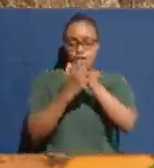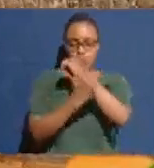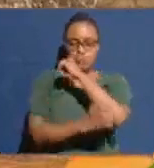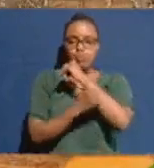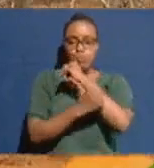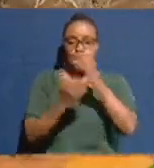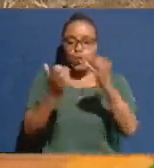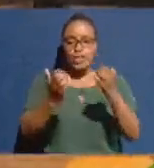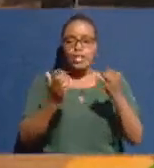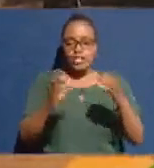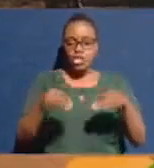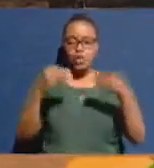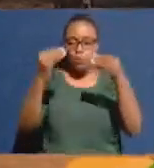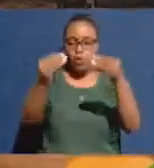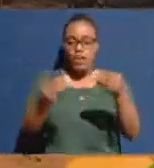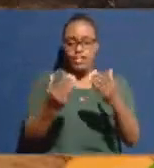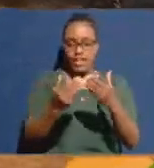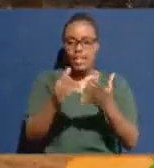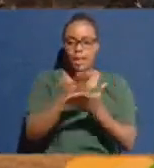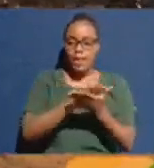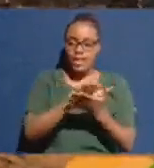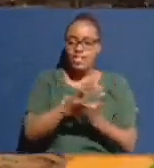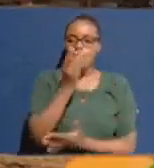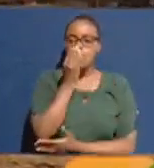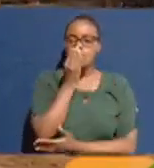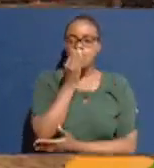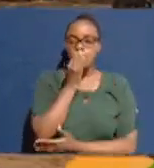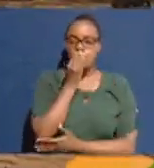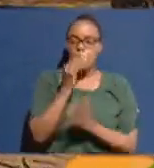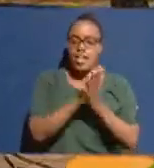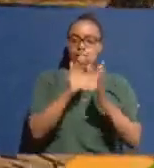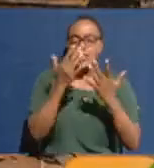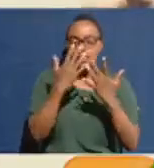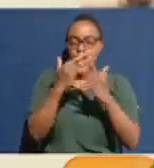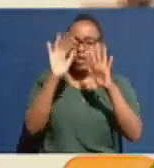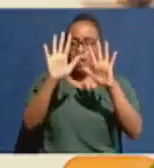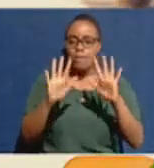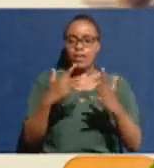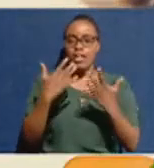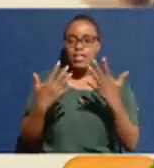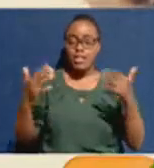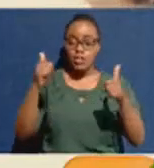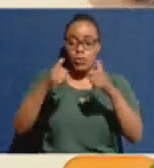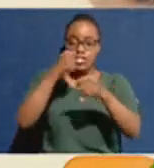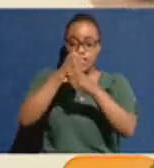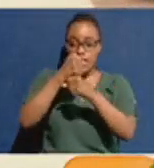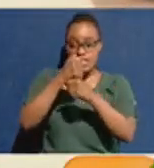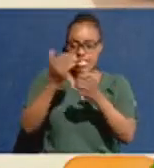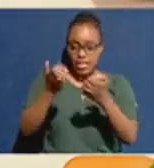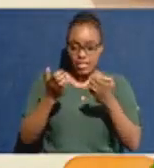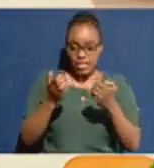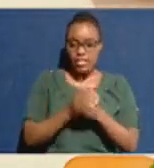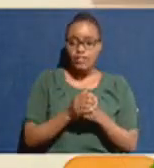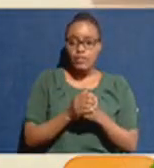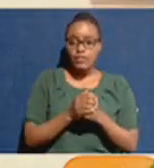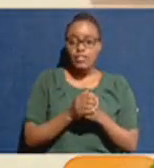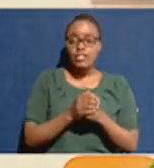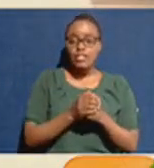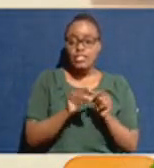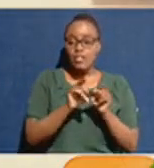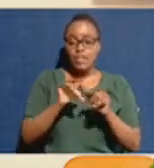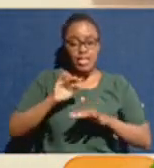to provide the most basic food necessities in order to meet the nutritional needs of their families. Obviously,